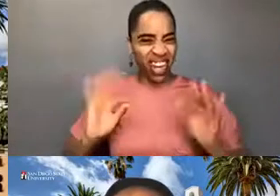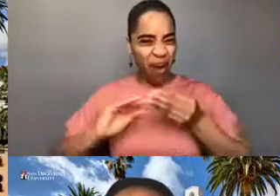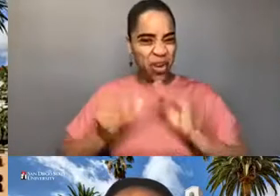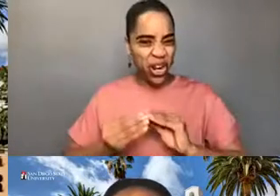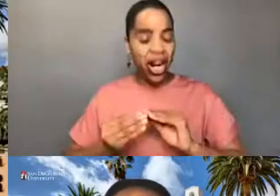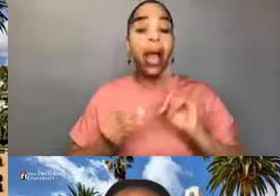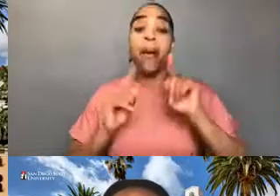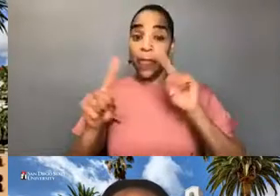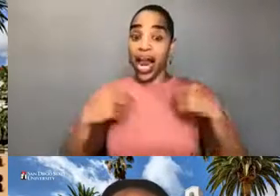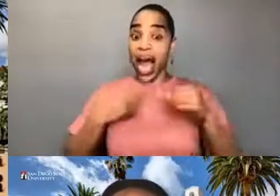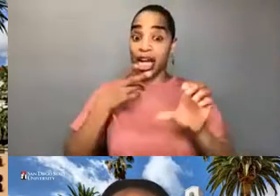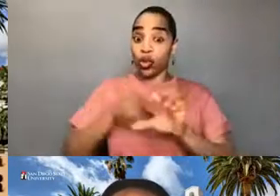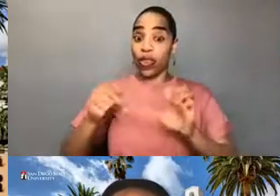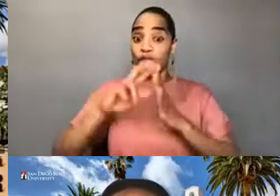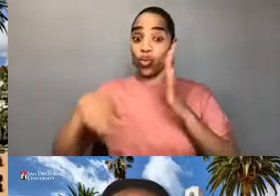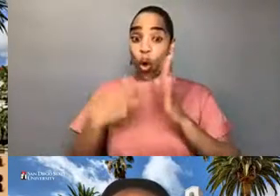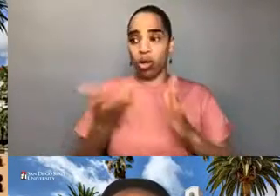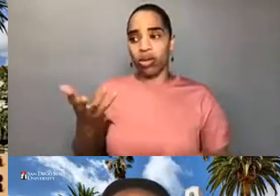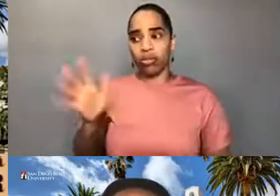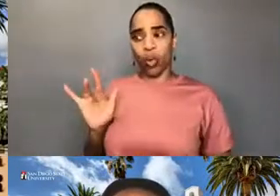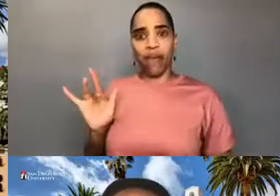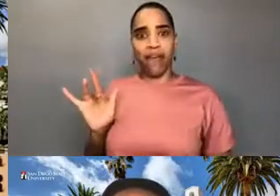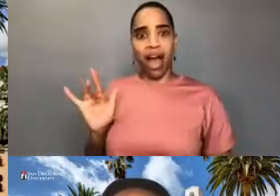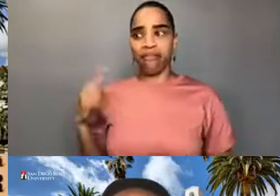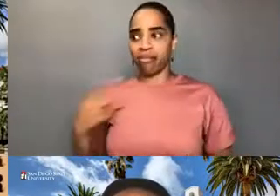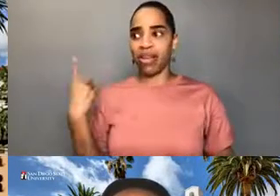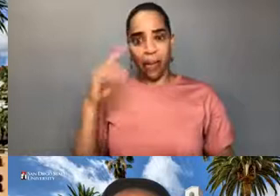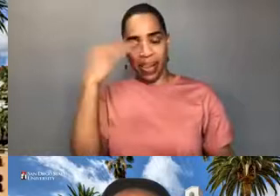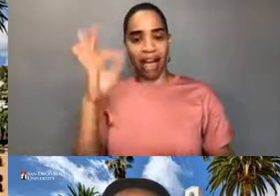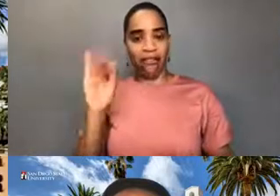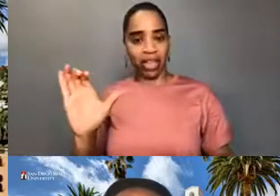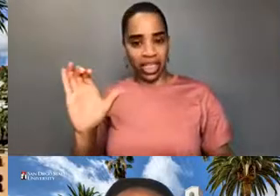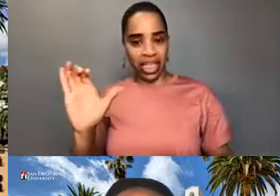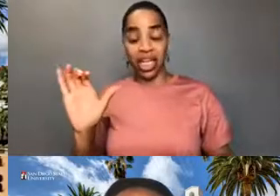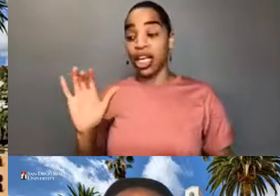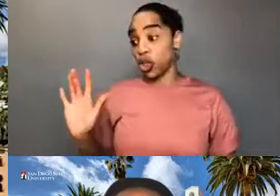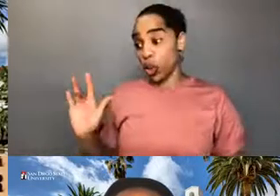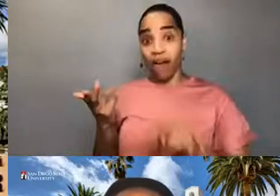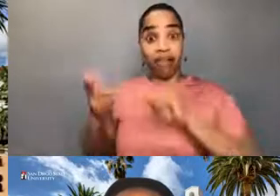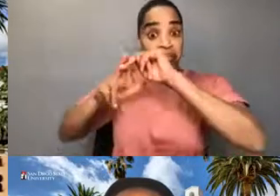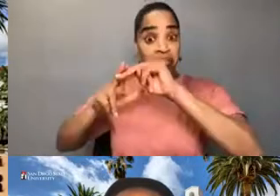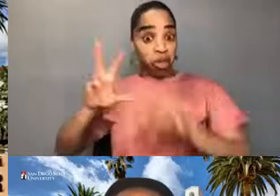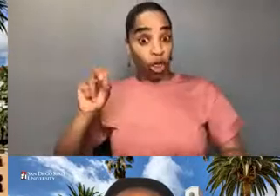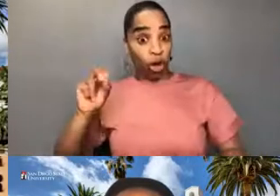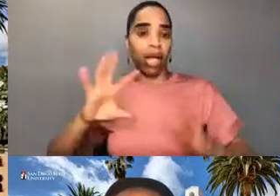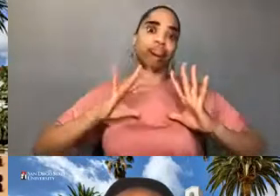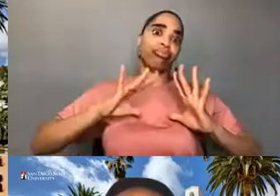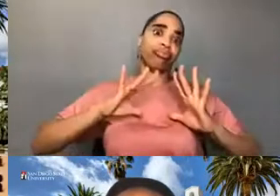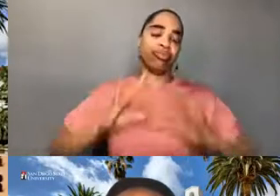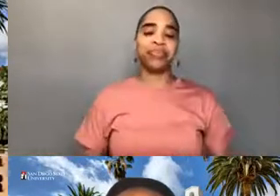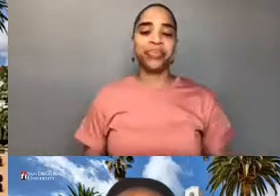I started in this role, there was 25 of us who are Black faculty. So going from 25 to 30 would have been a big deal, but